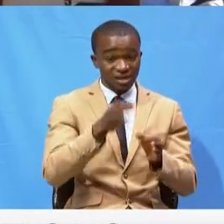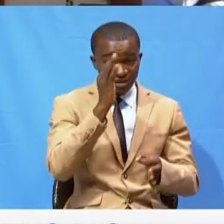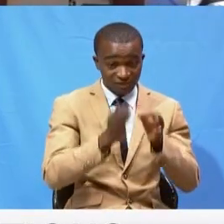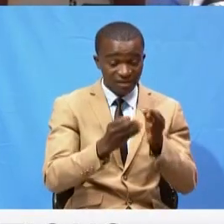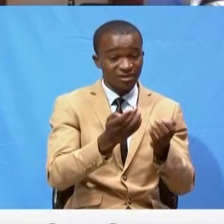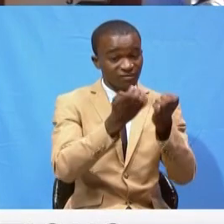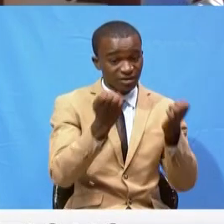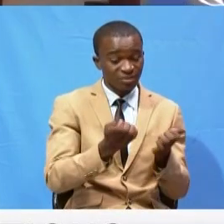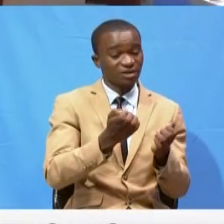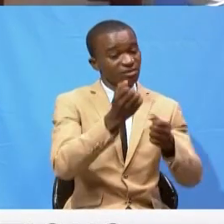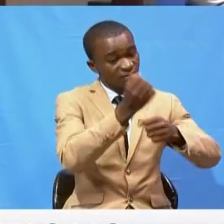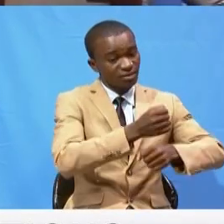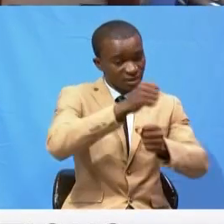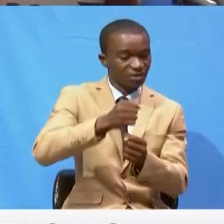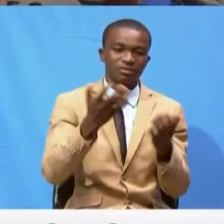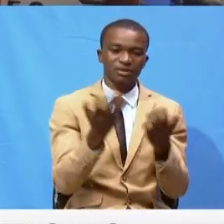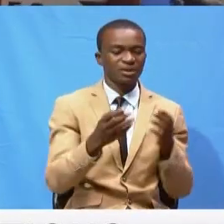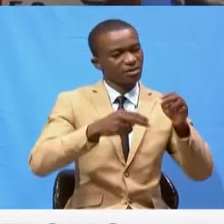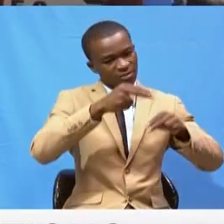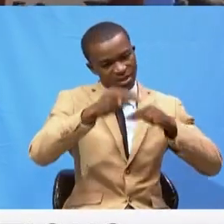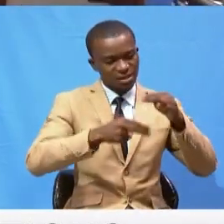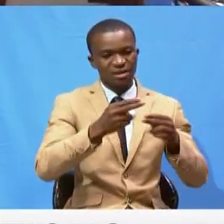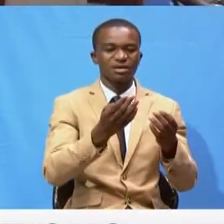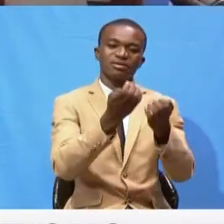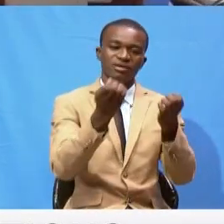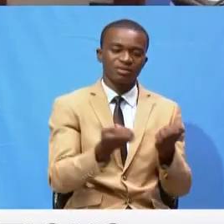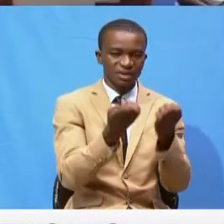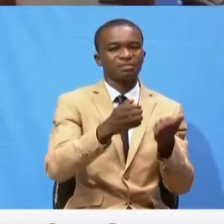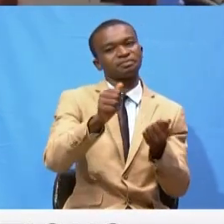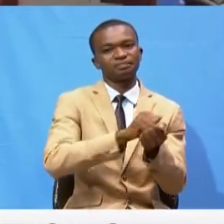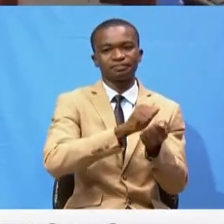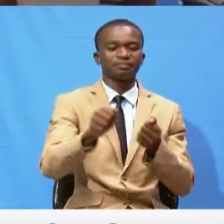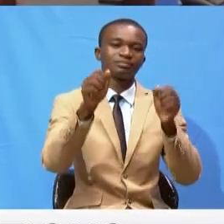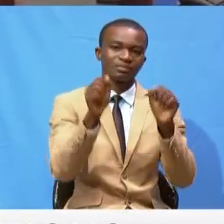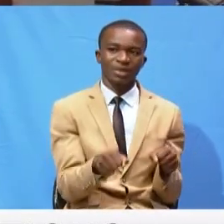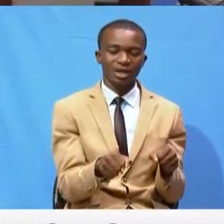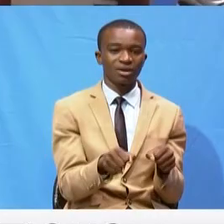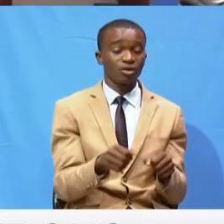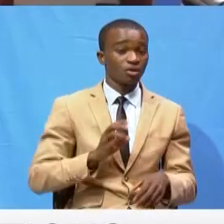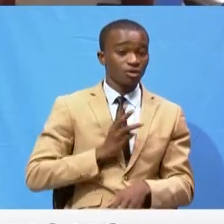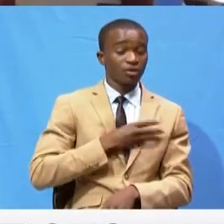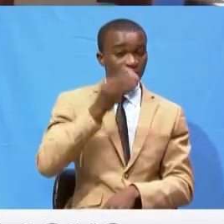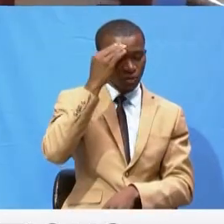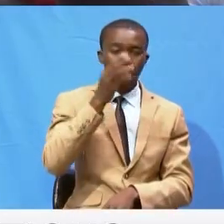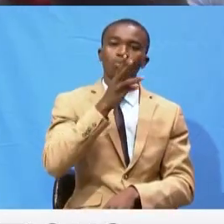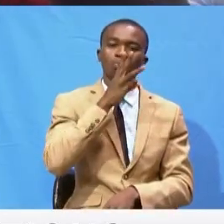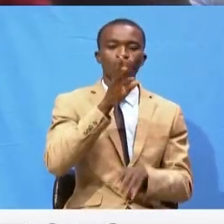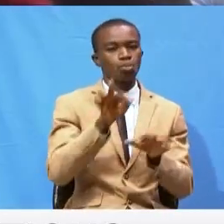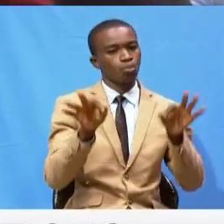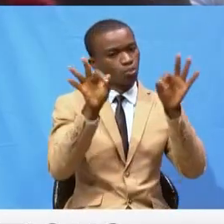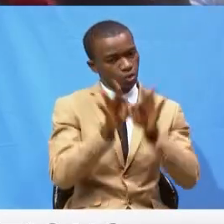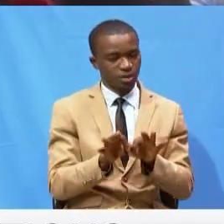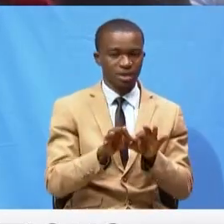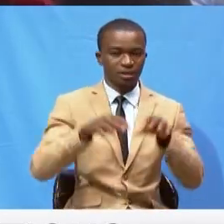the same environment will destroy us. Already food insecurity, already energy insecurity, already water insecurity.